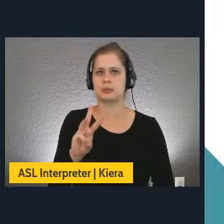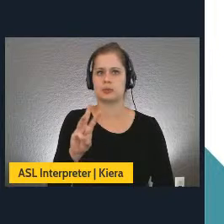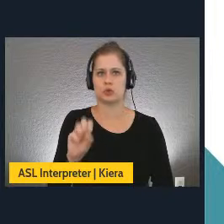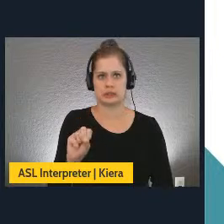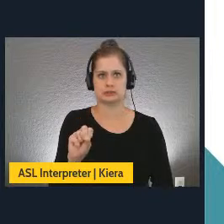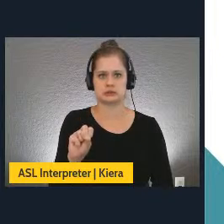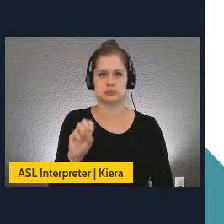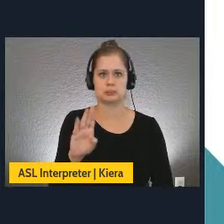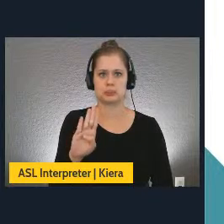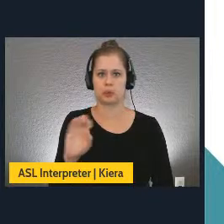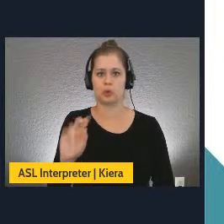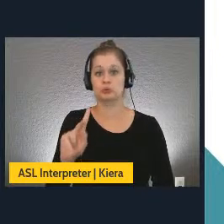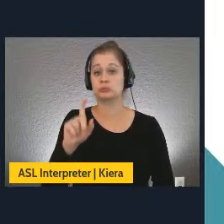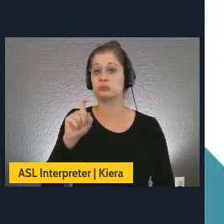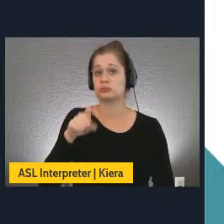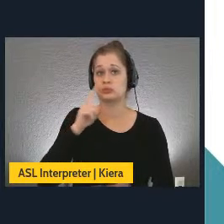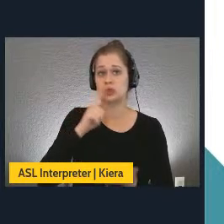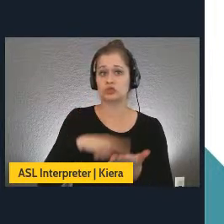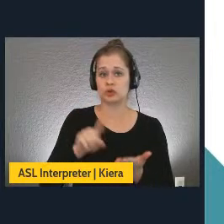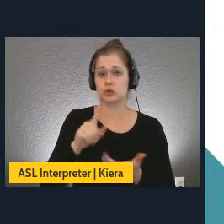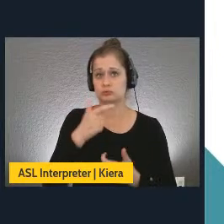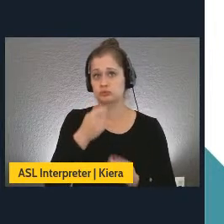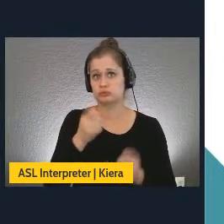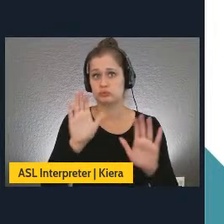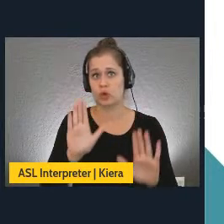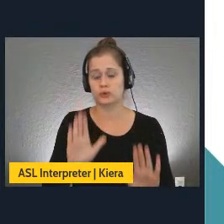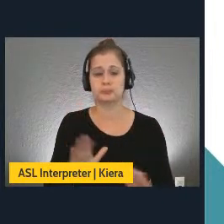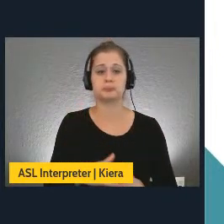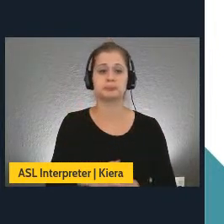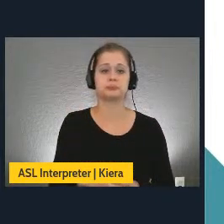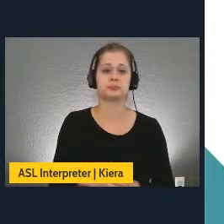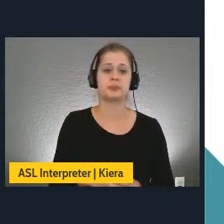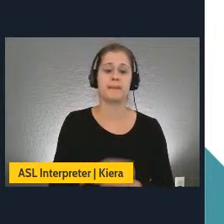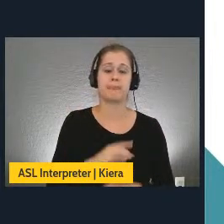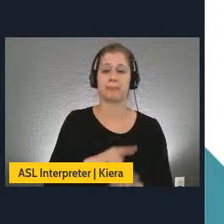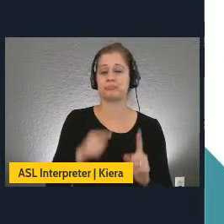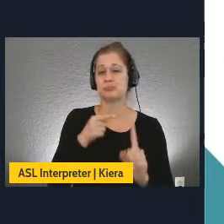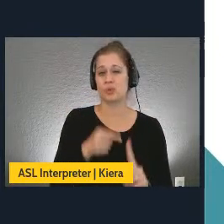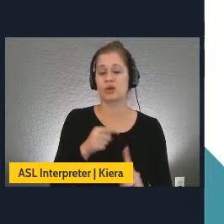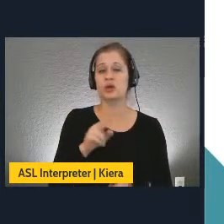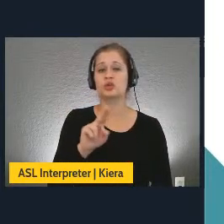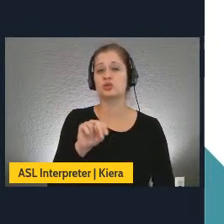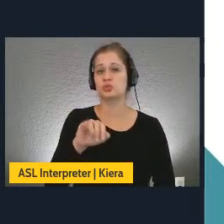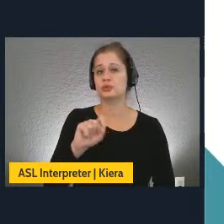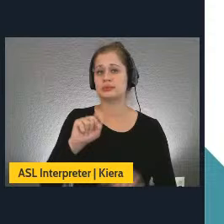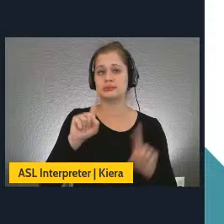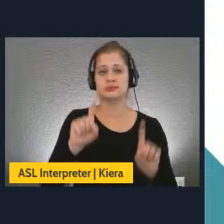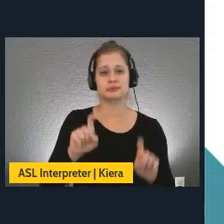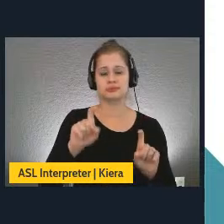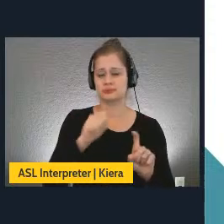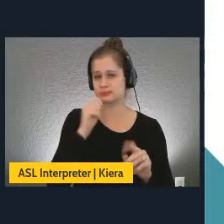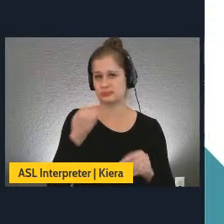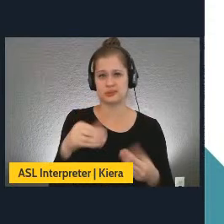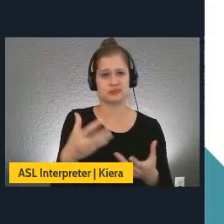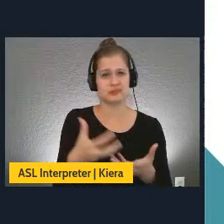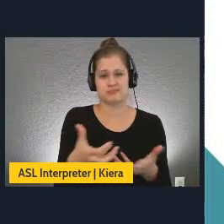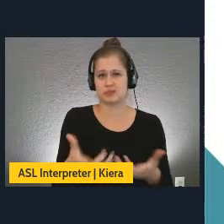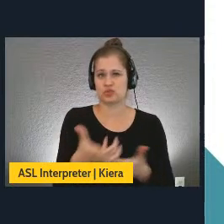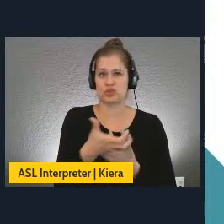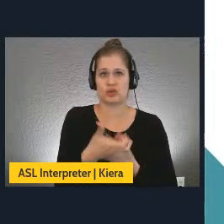out. But the gist of it is unit tests do not provide much confidence for serverless